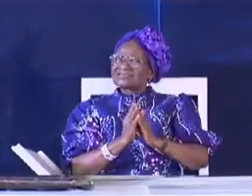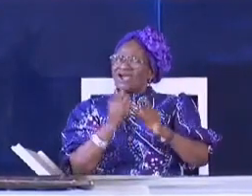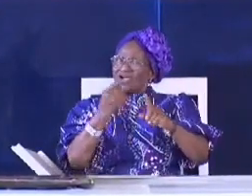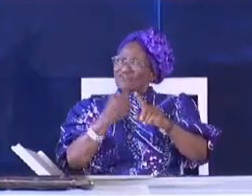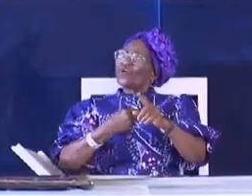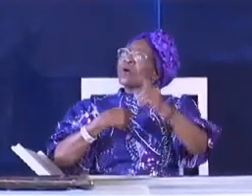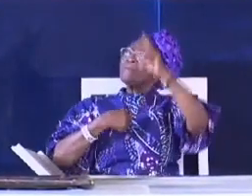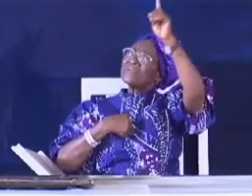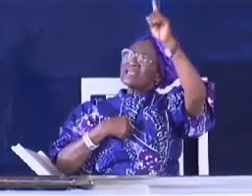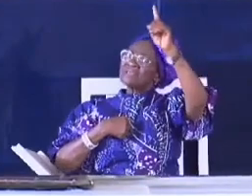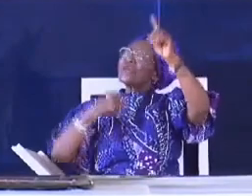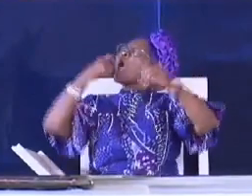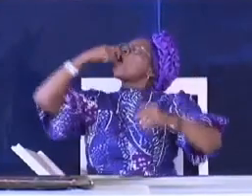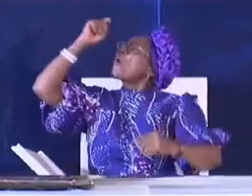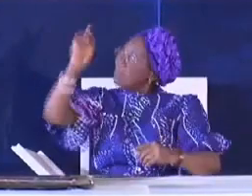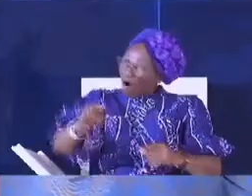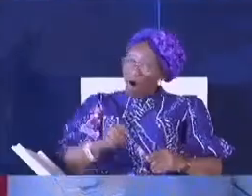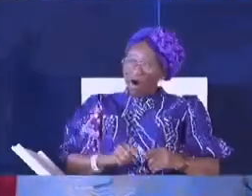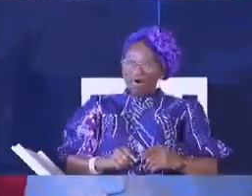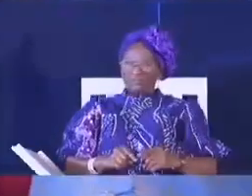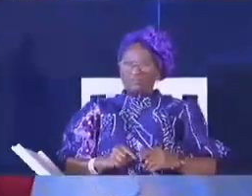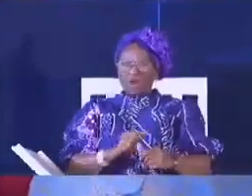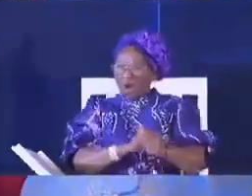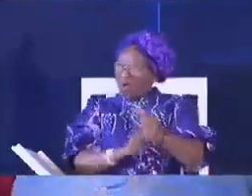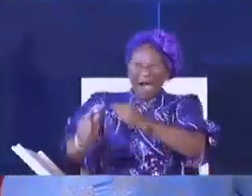for hard things.